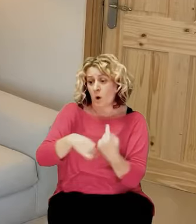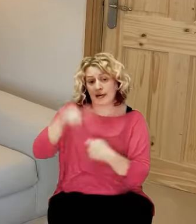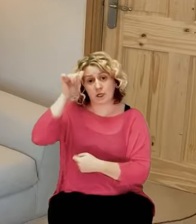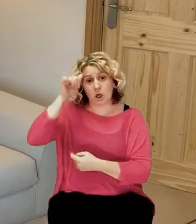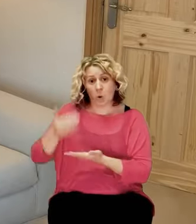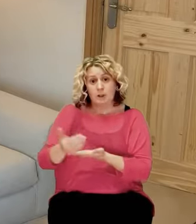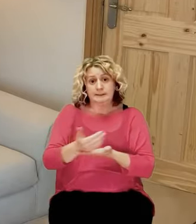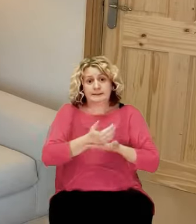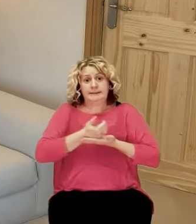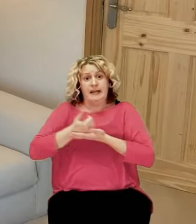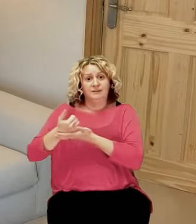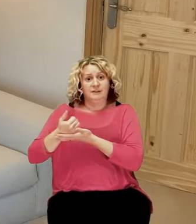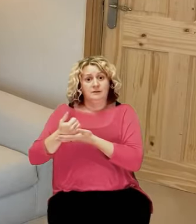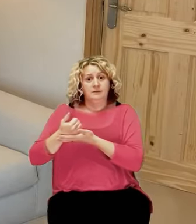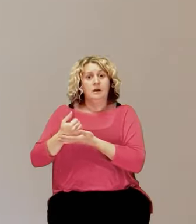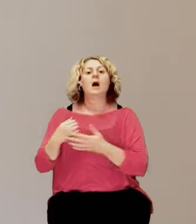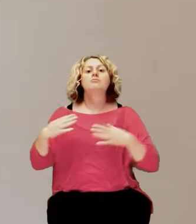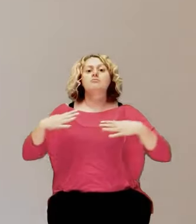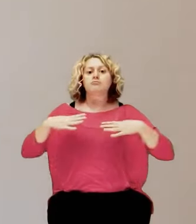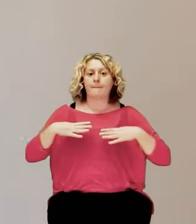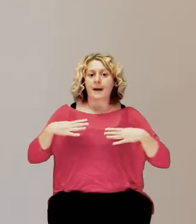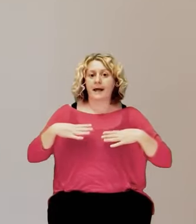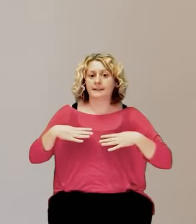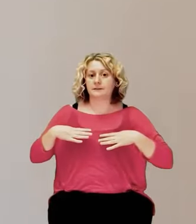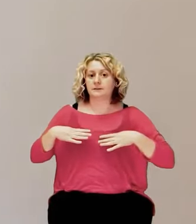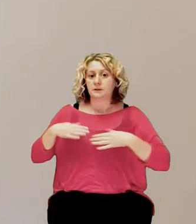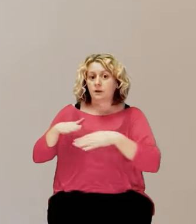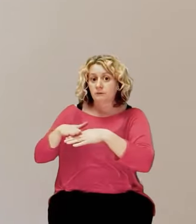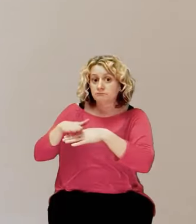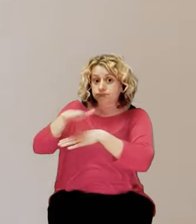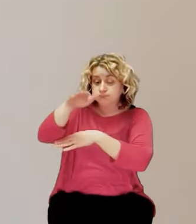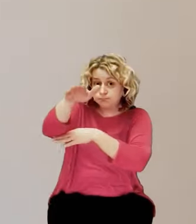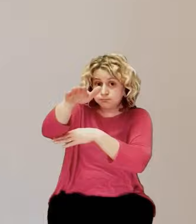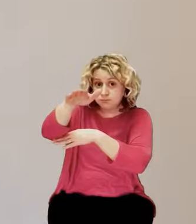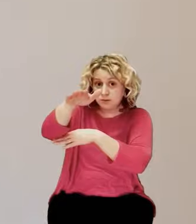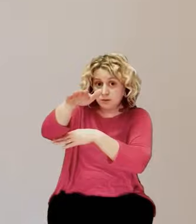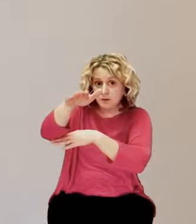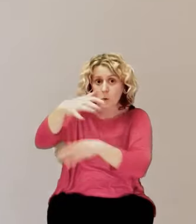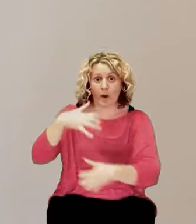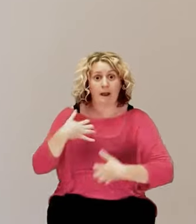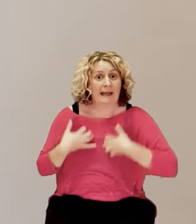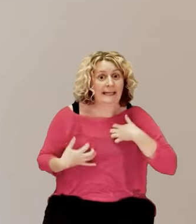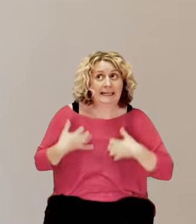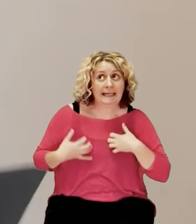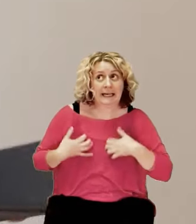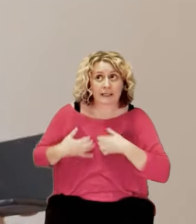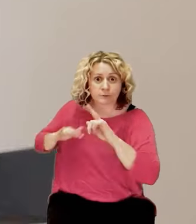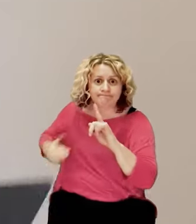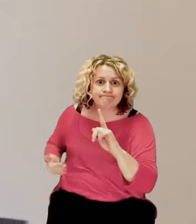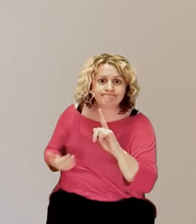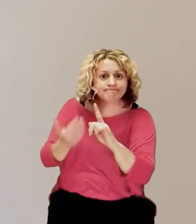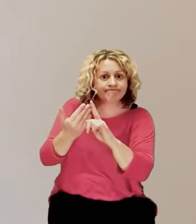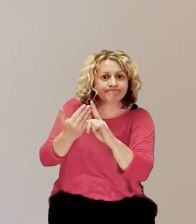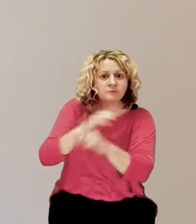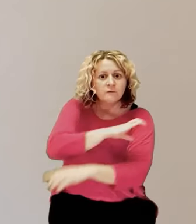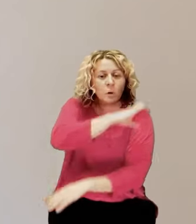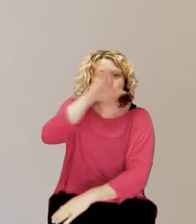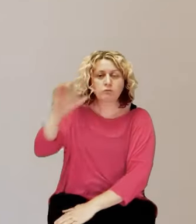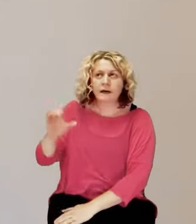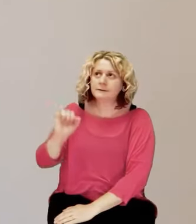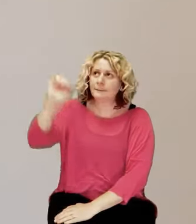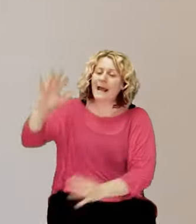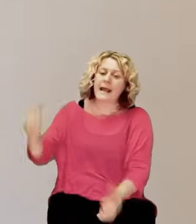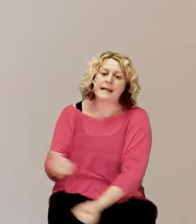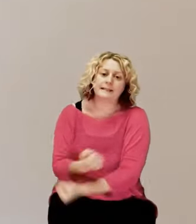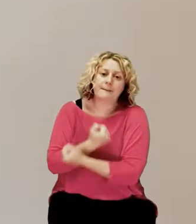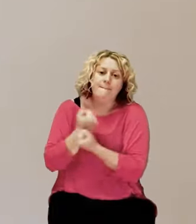and it prepares us for the future and it gives us a vision for life and we are eager to live for Christ. And by his power, we will say